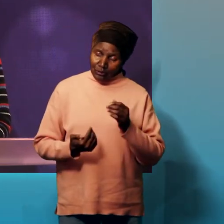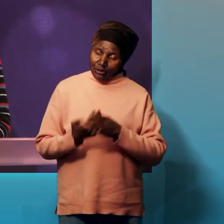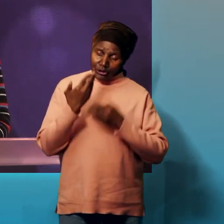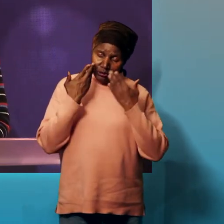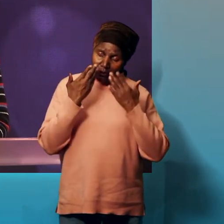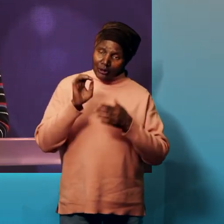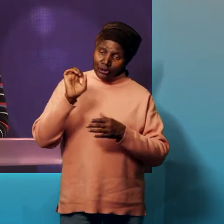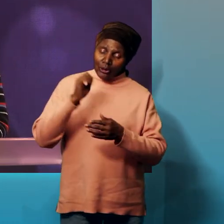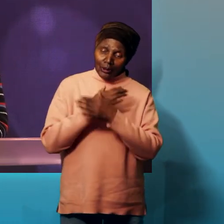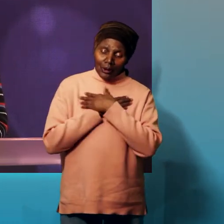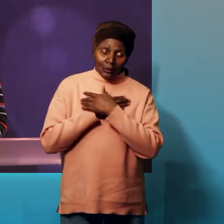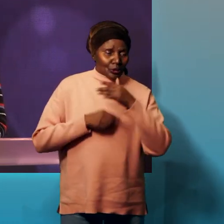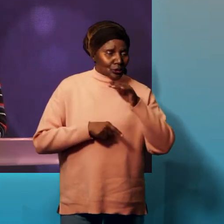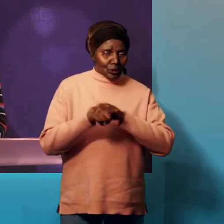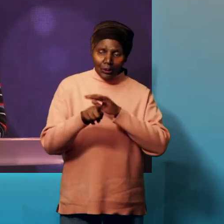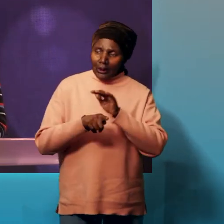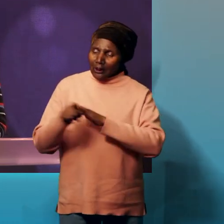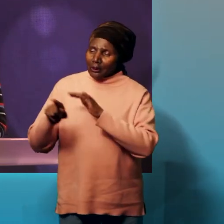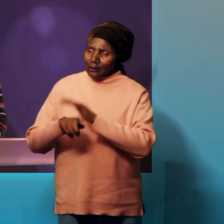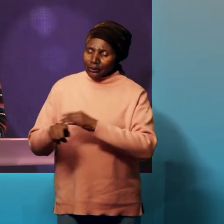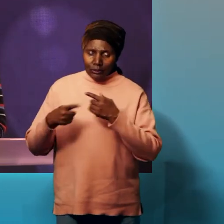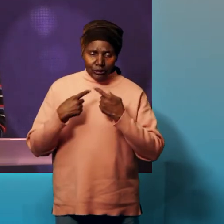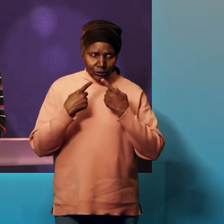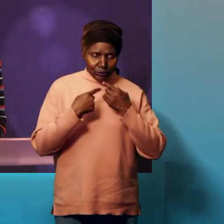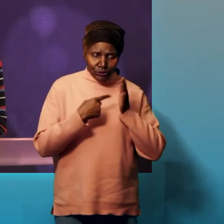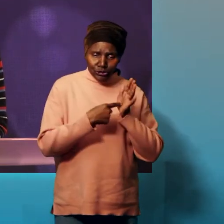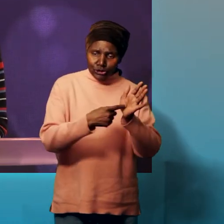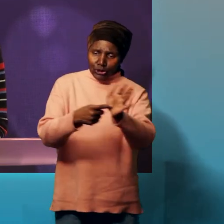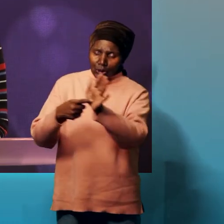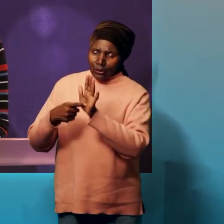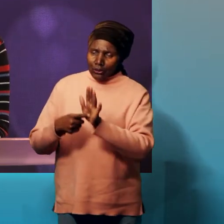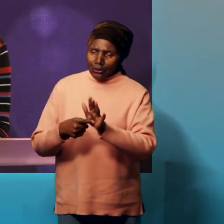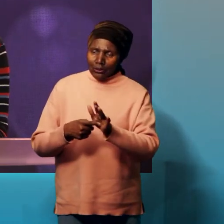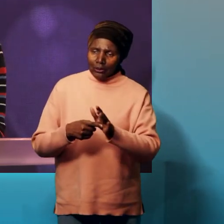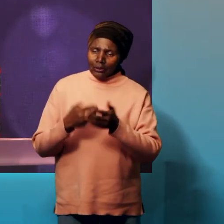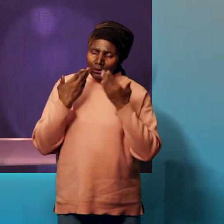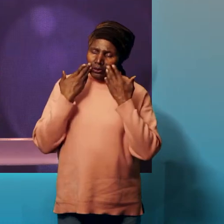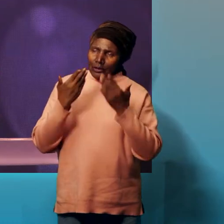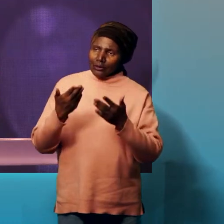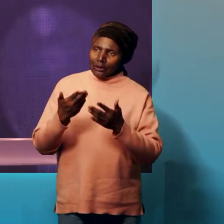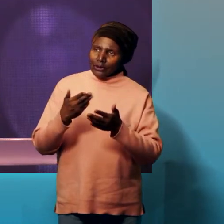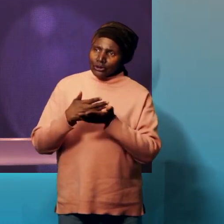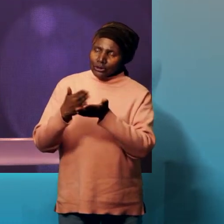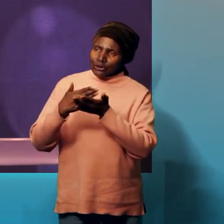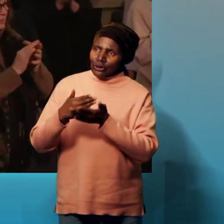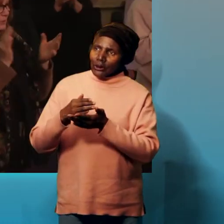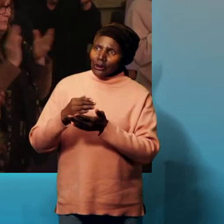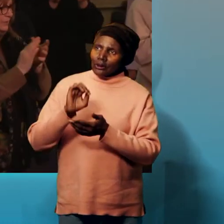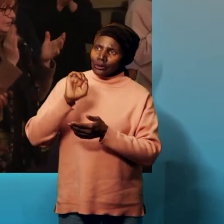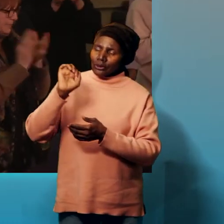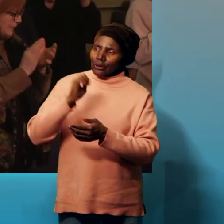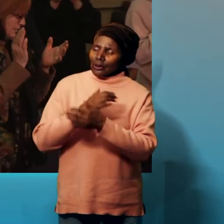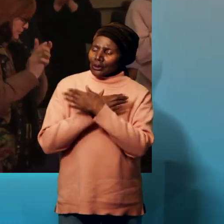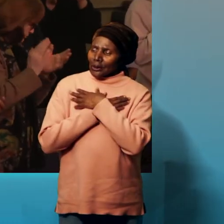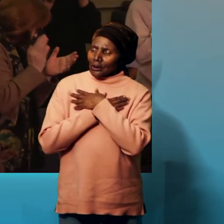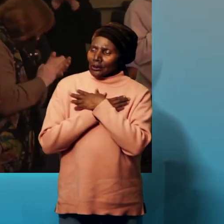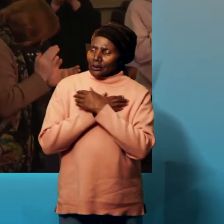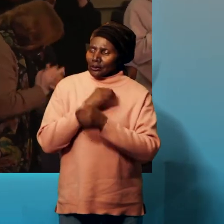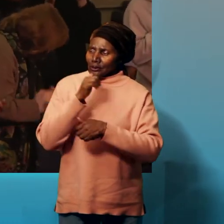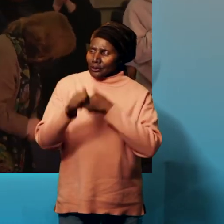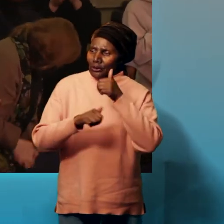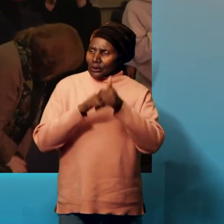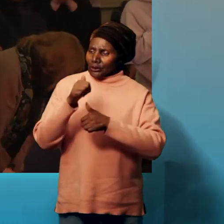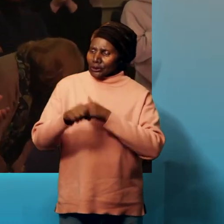love. In Jesus' name, amen. Give the Lord a praise for his love. Amen. Hallelujah.